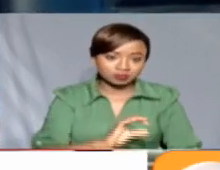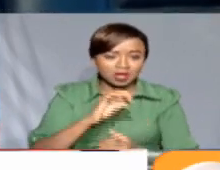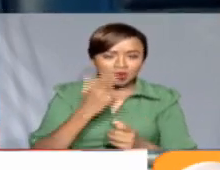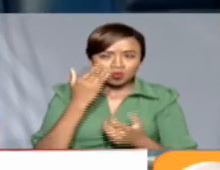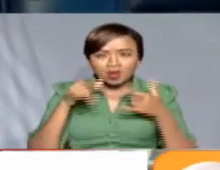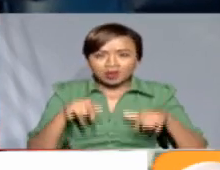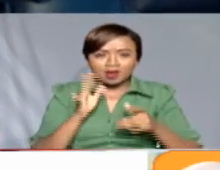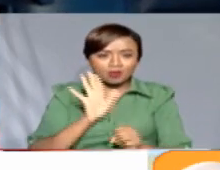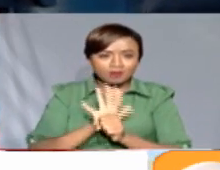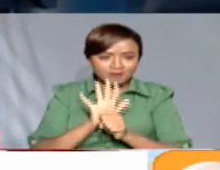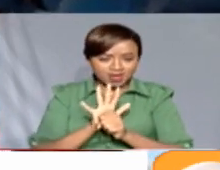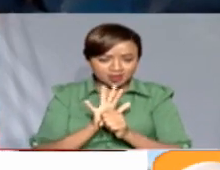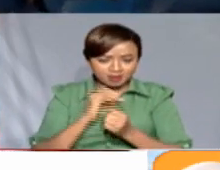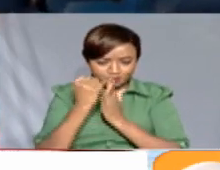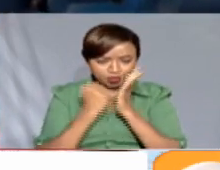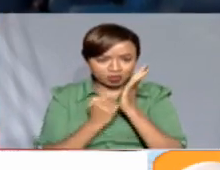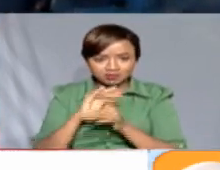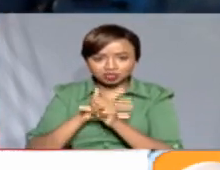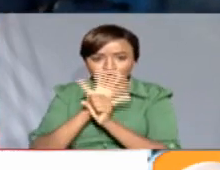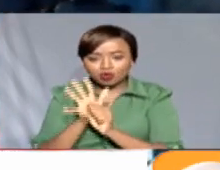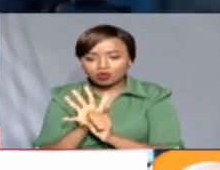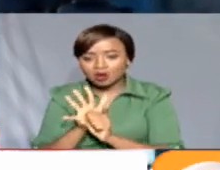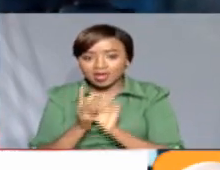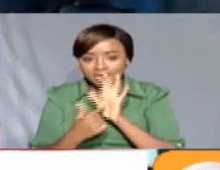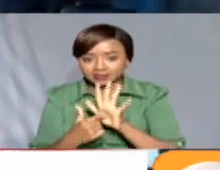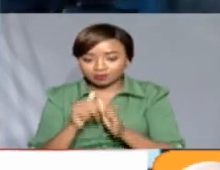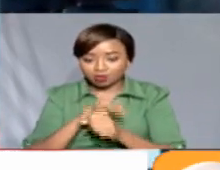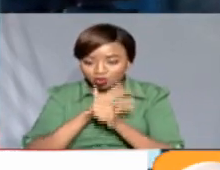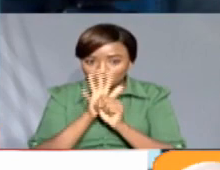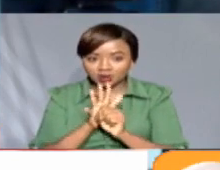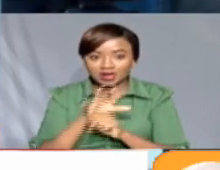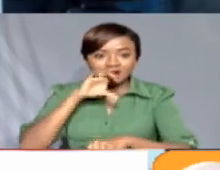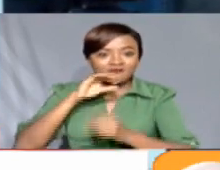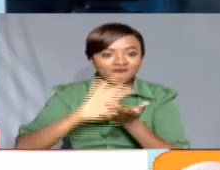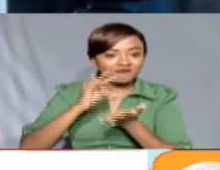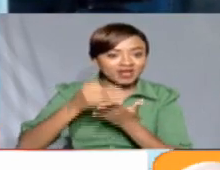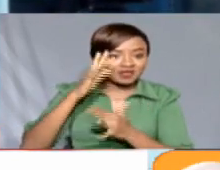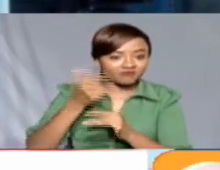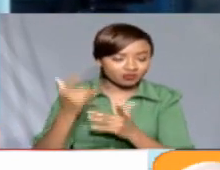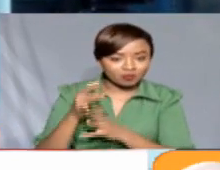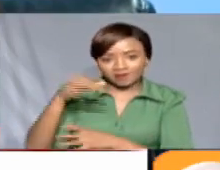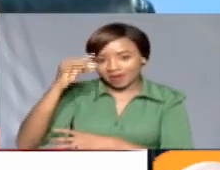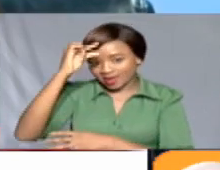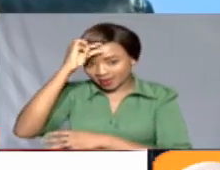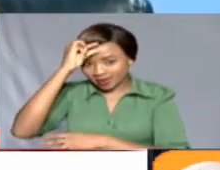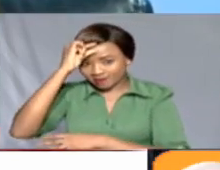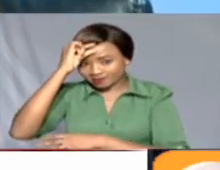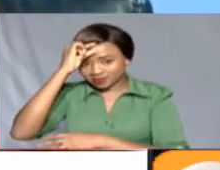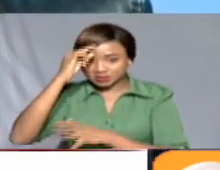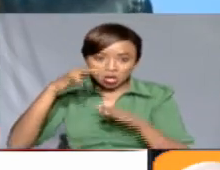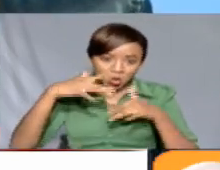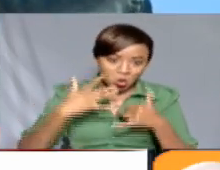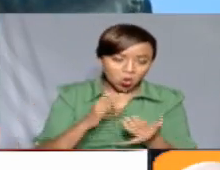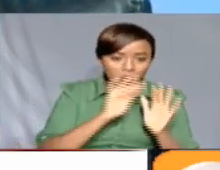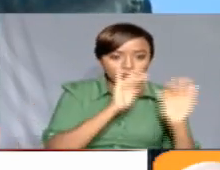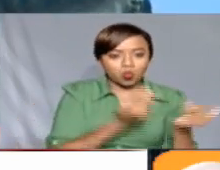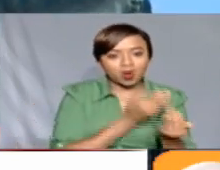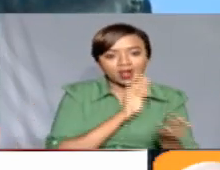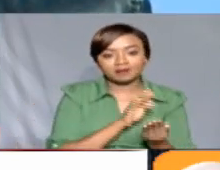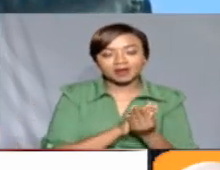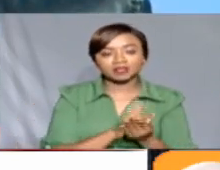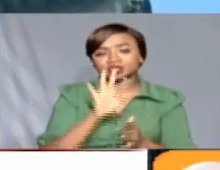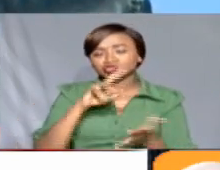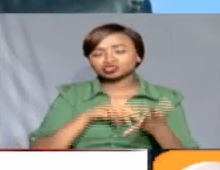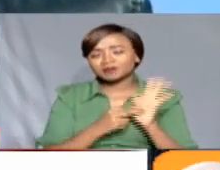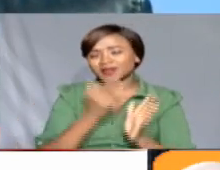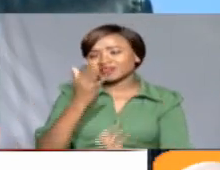now for this COVID, uh-huh. most of the funding will come from part of it from the government, part of it from, for example, from World Bank. So for both government and those